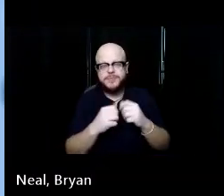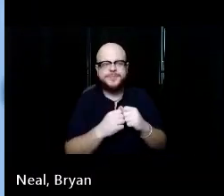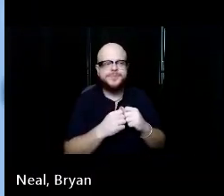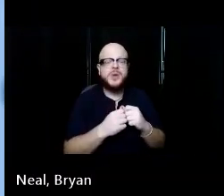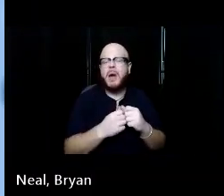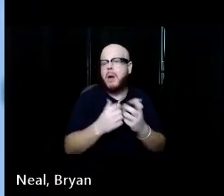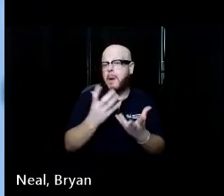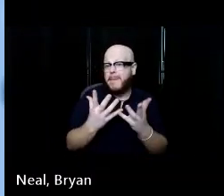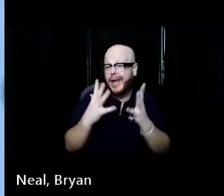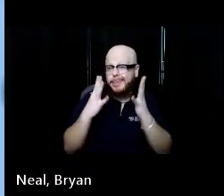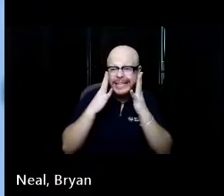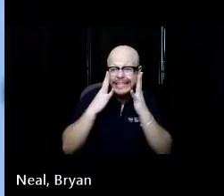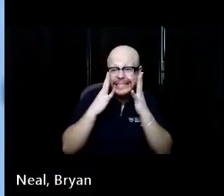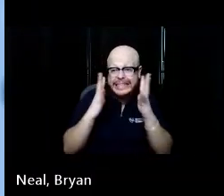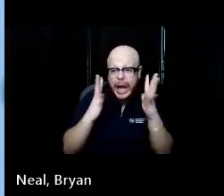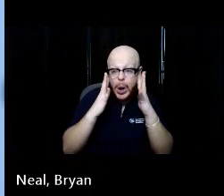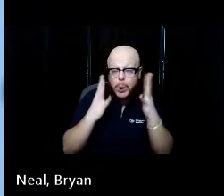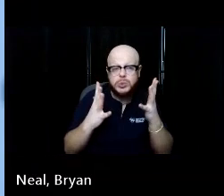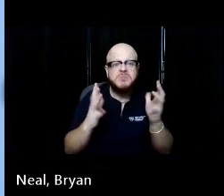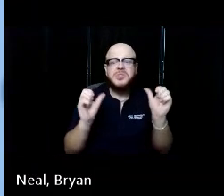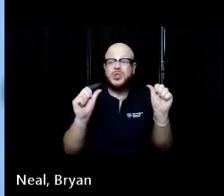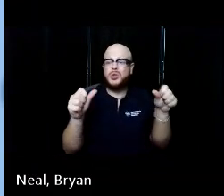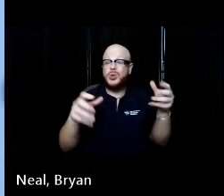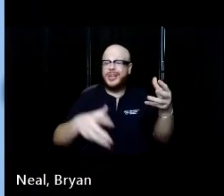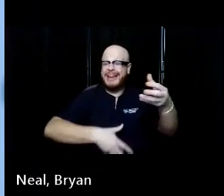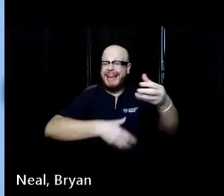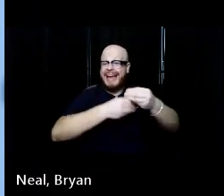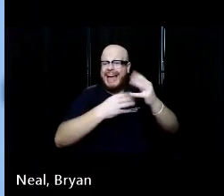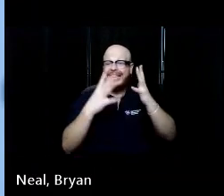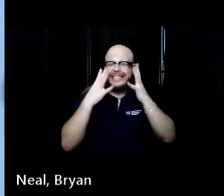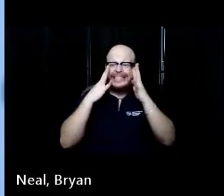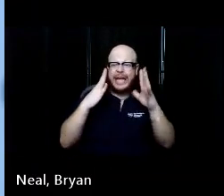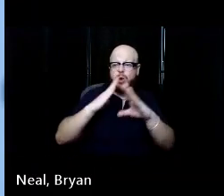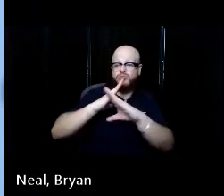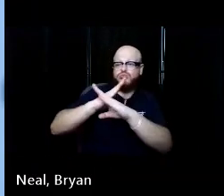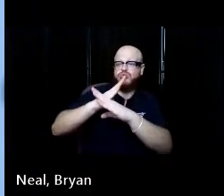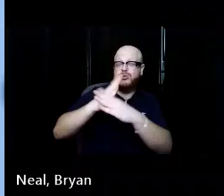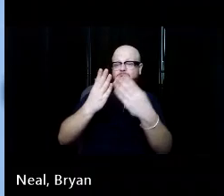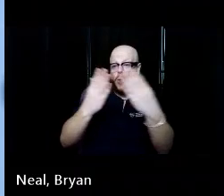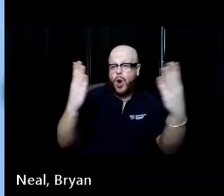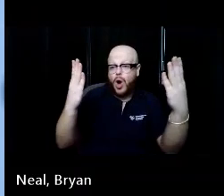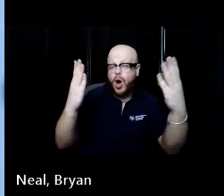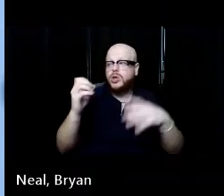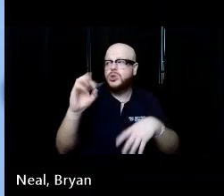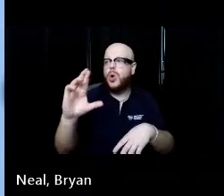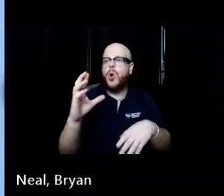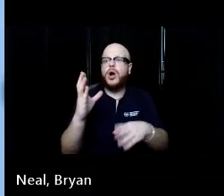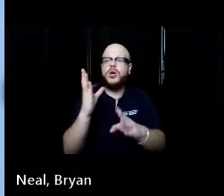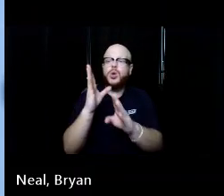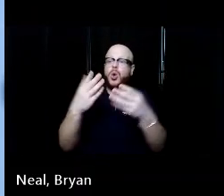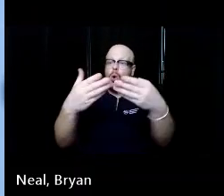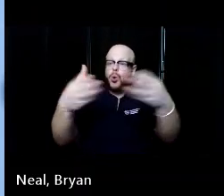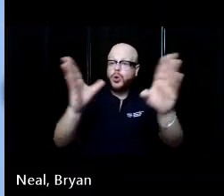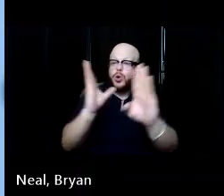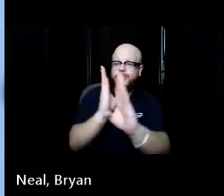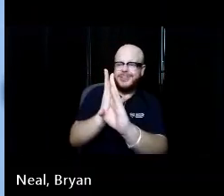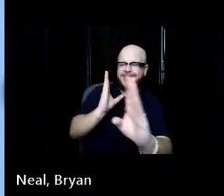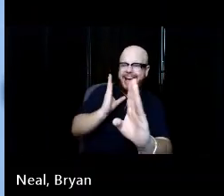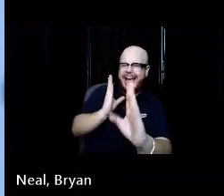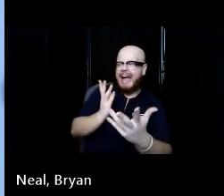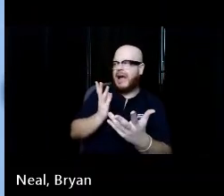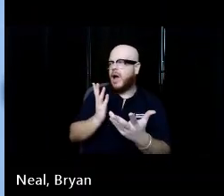like soundproof walls or partitions or room dividers. But also, what can you add to the space for unique or